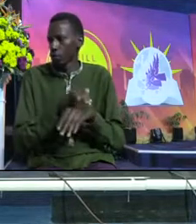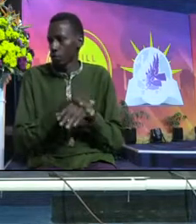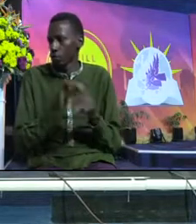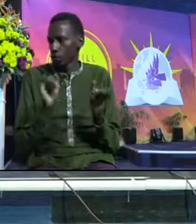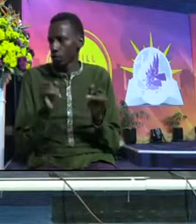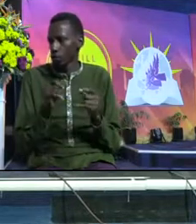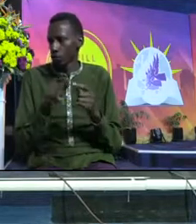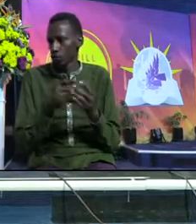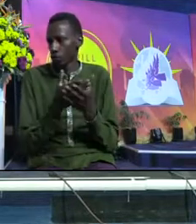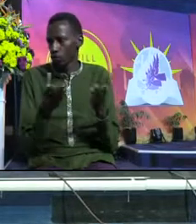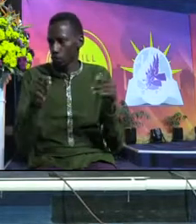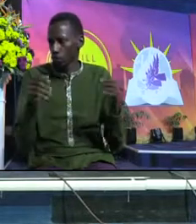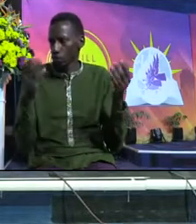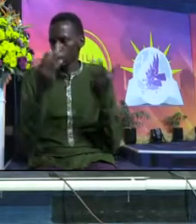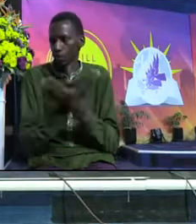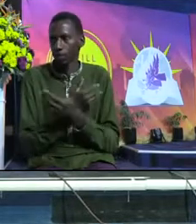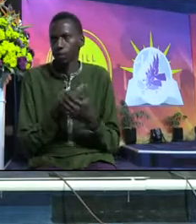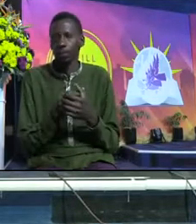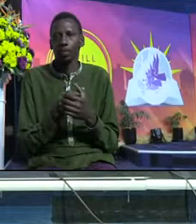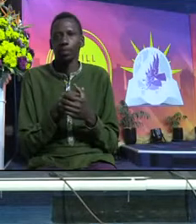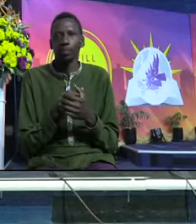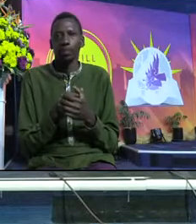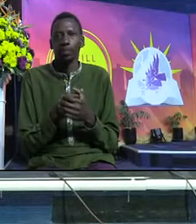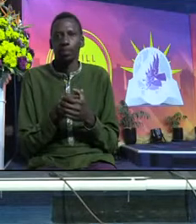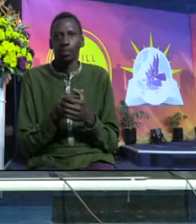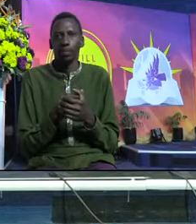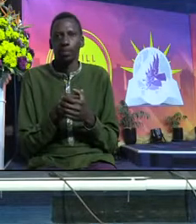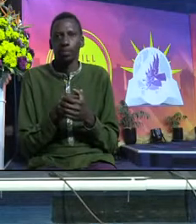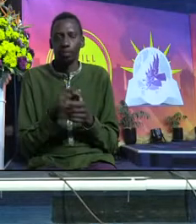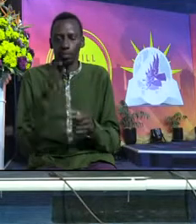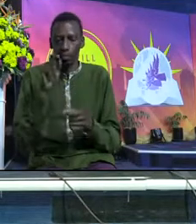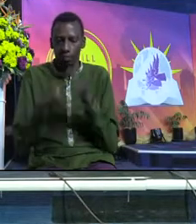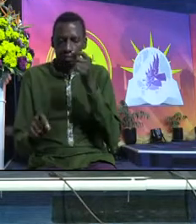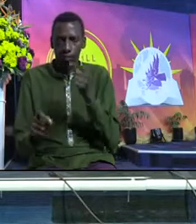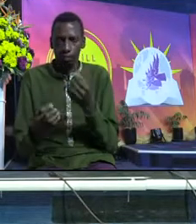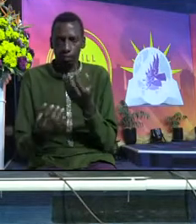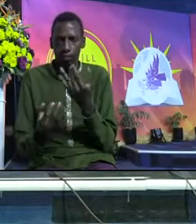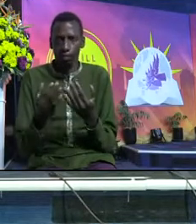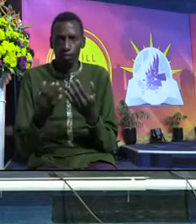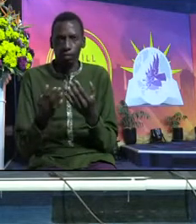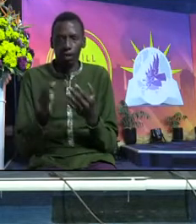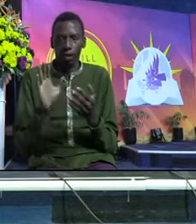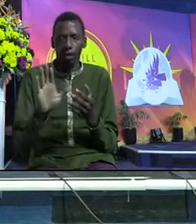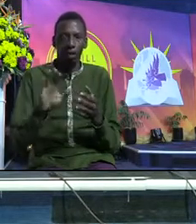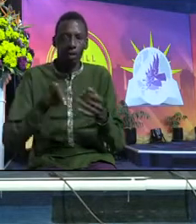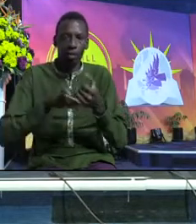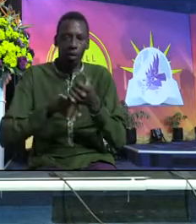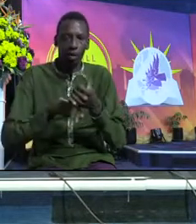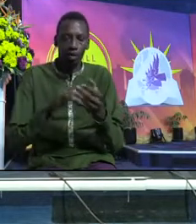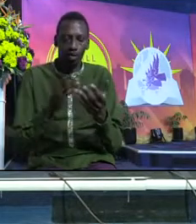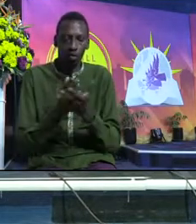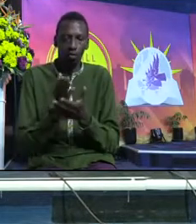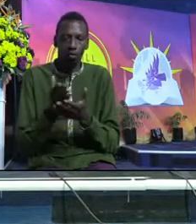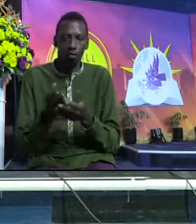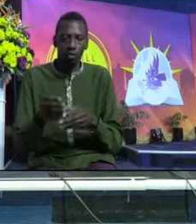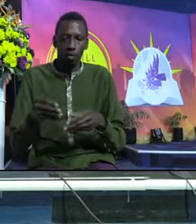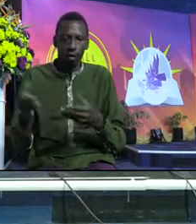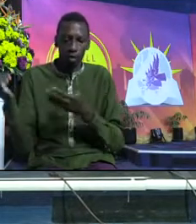get married. Rekindle that marriage by bringing God in the equation. Sing